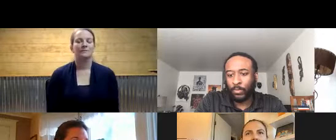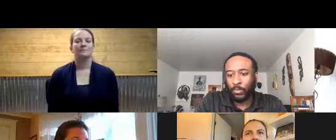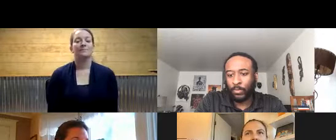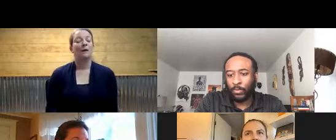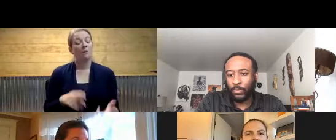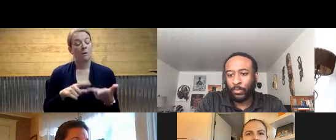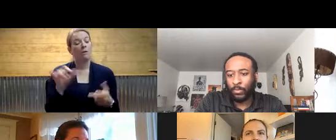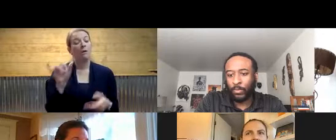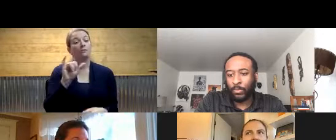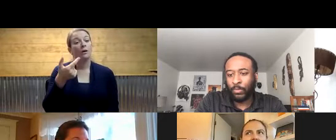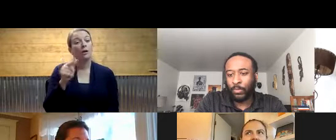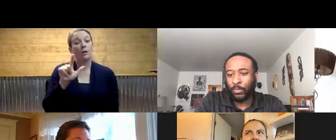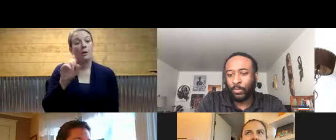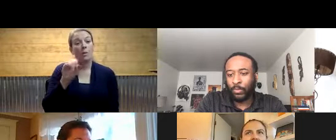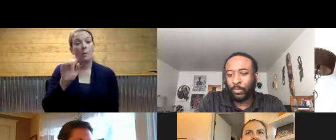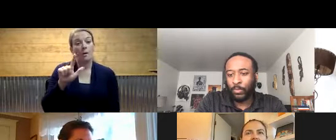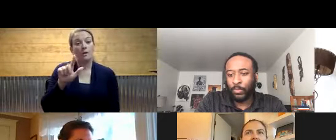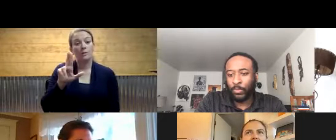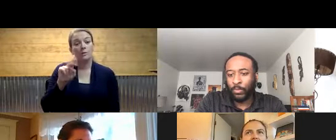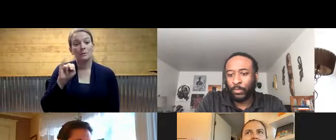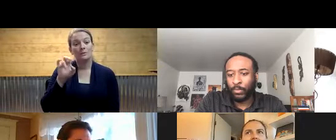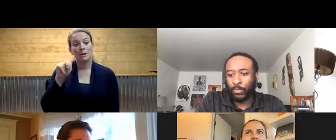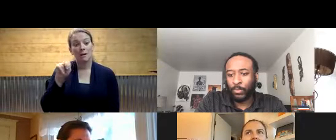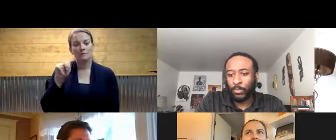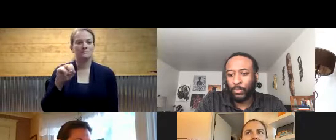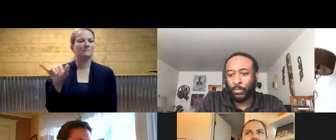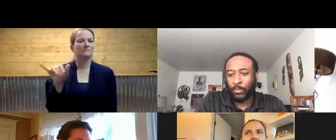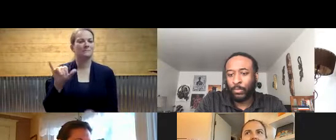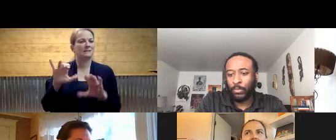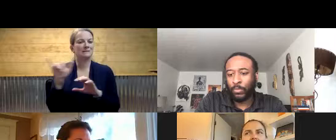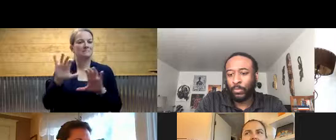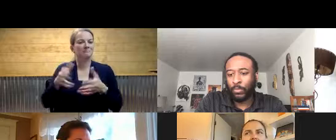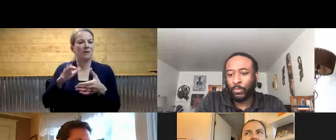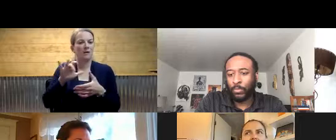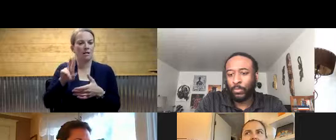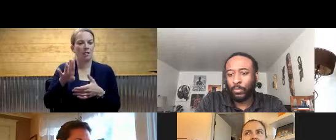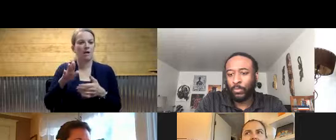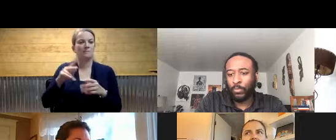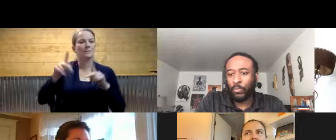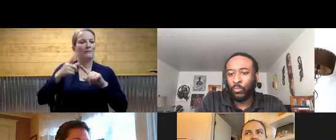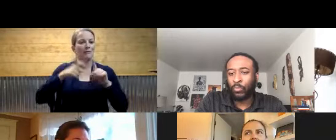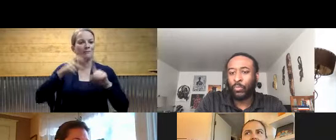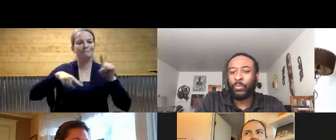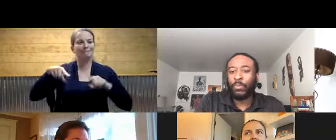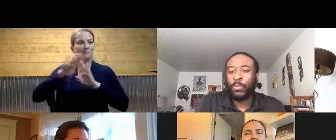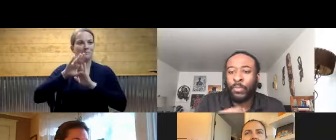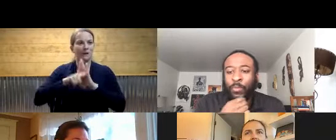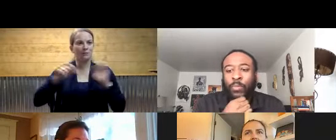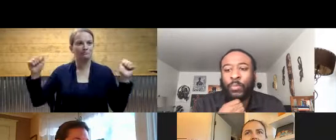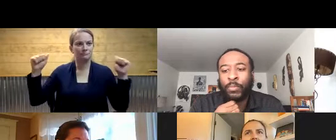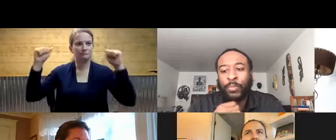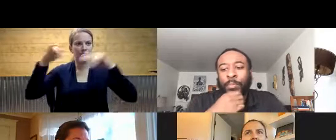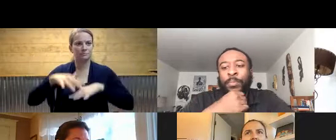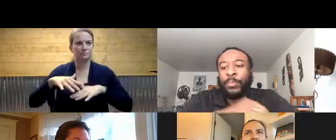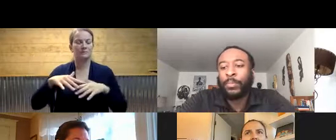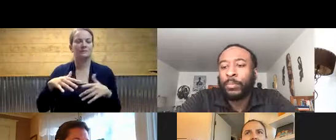Union that does similar things, and that is like a bunch of people from different backgrounds coming together, organizing different events. So I think